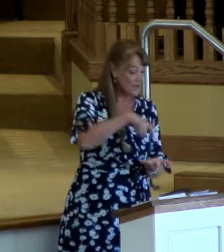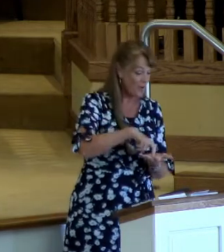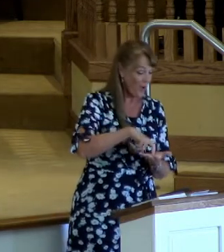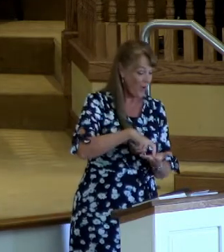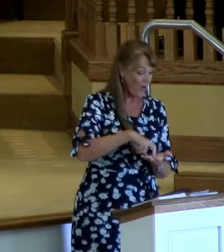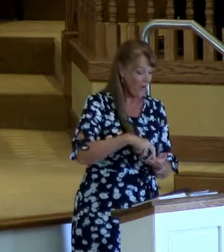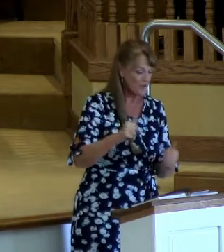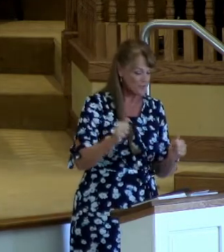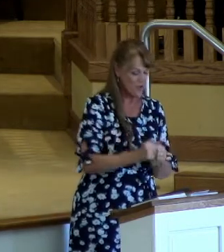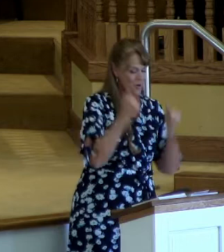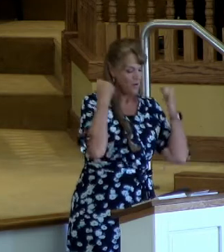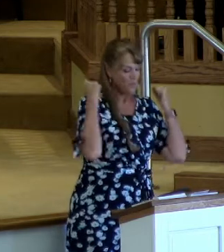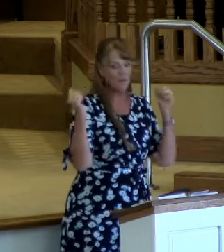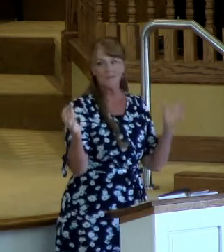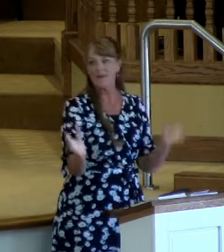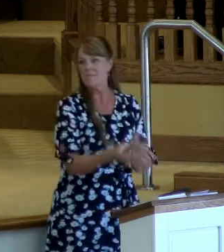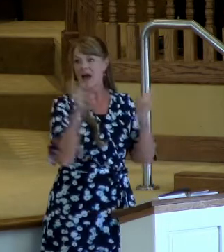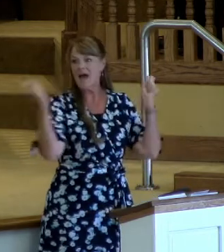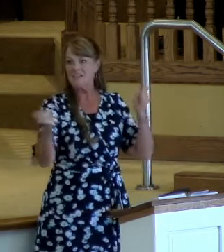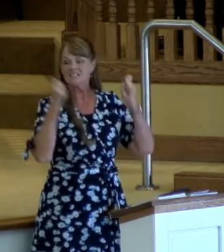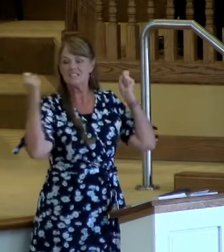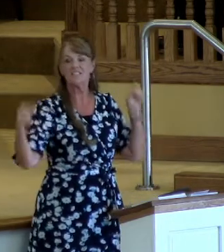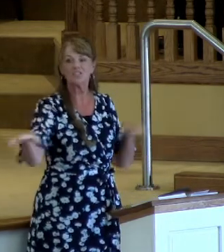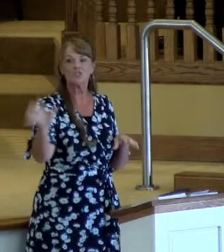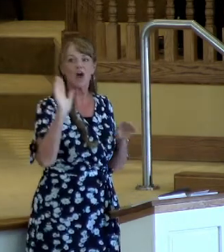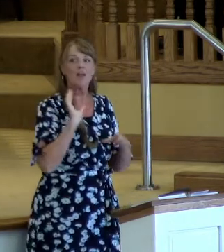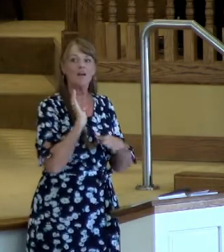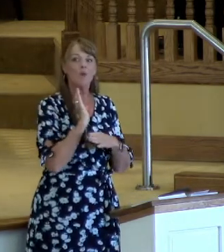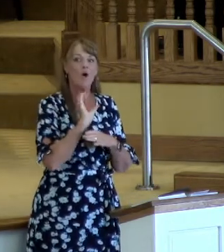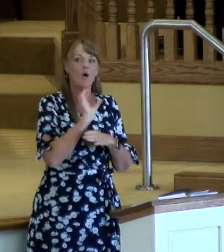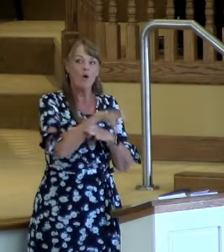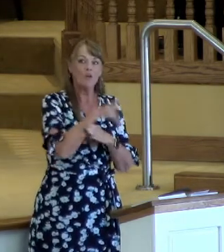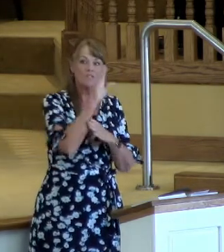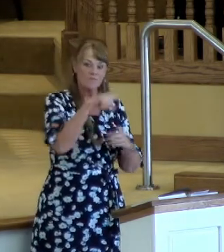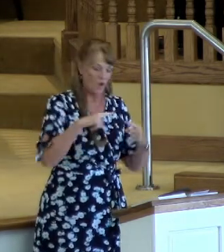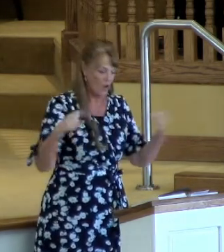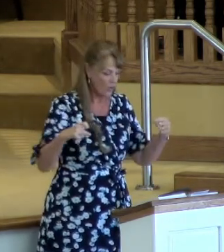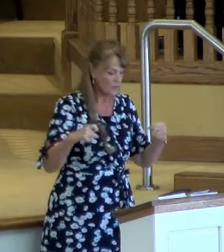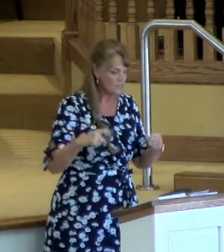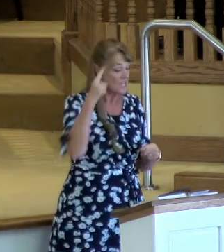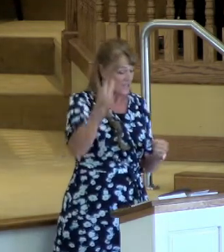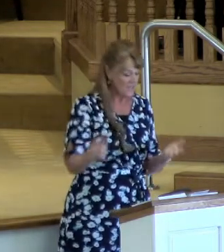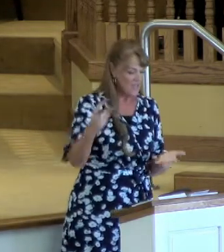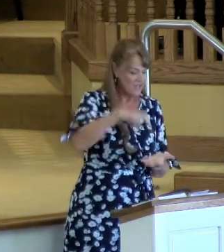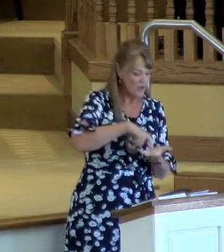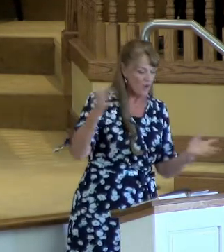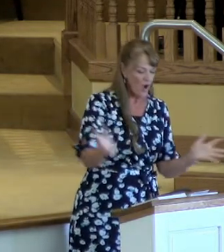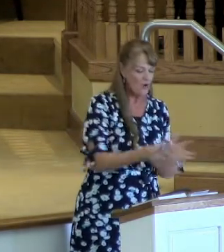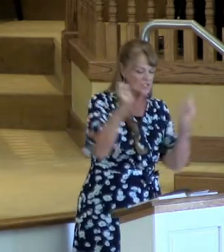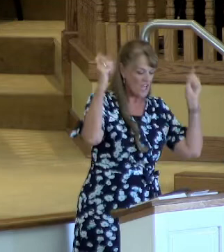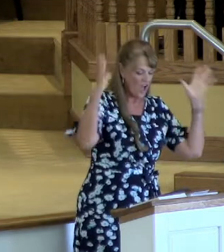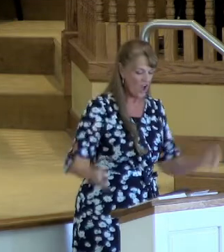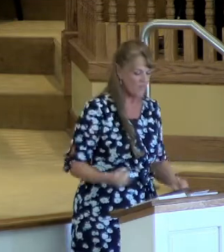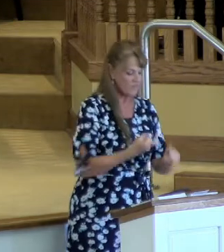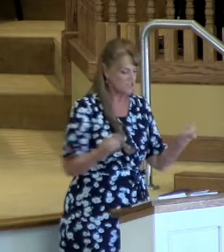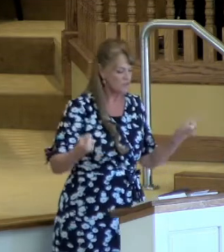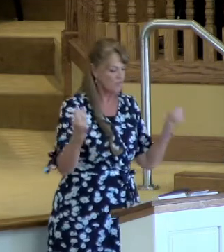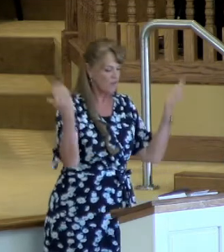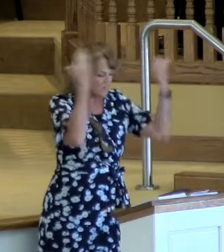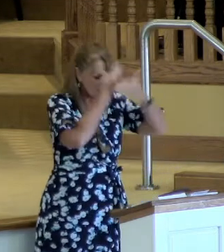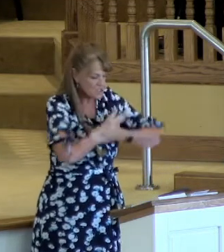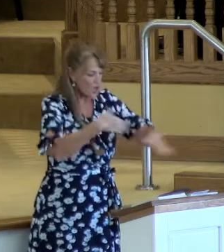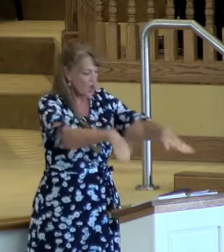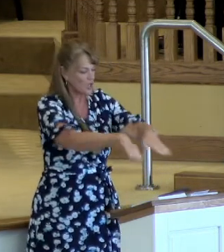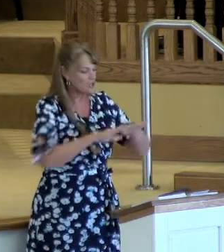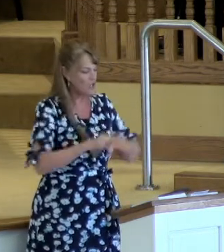grave he arose. With a mighty triumph for his foes, he arose a